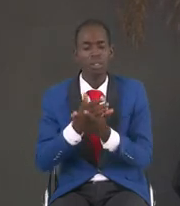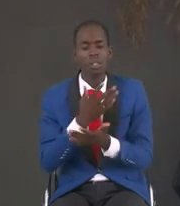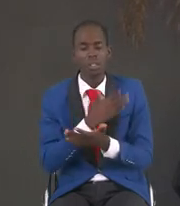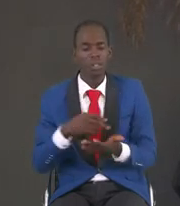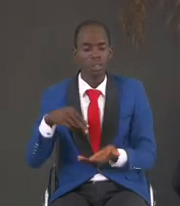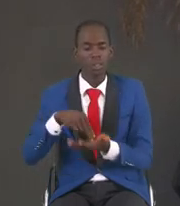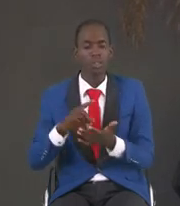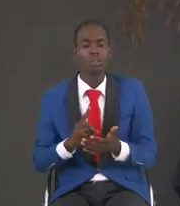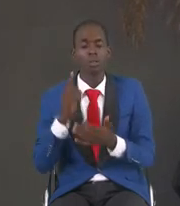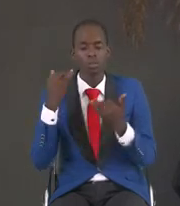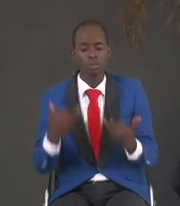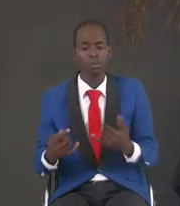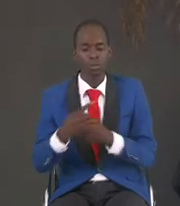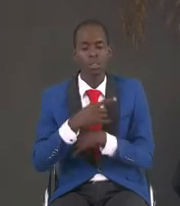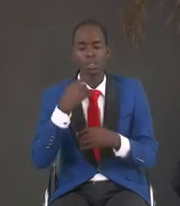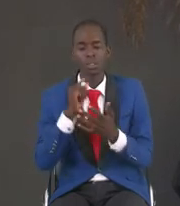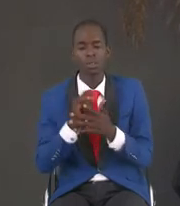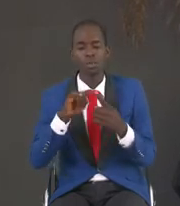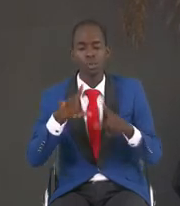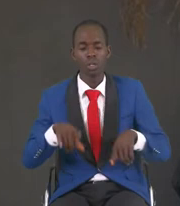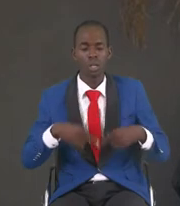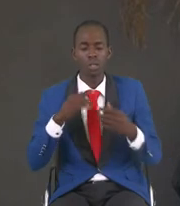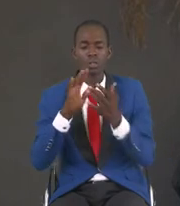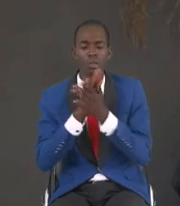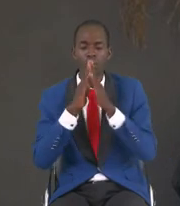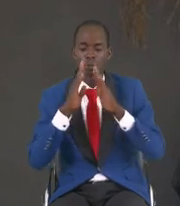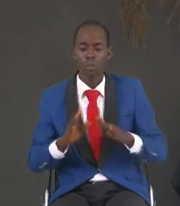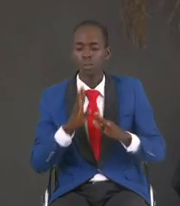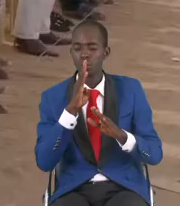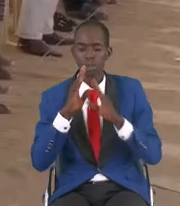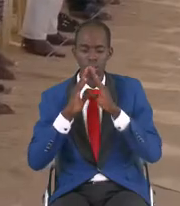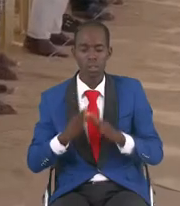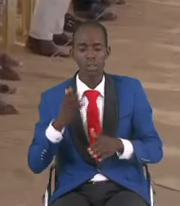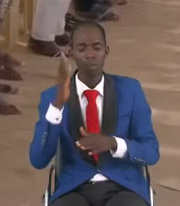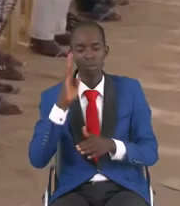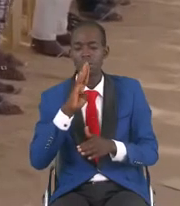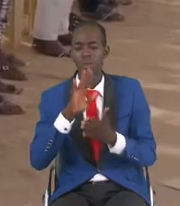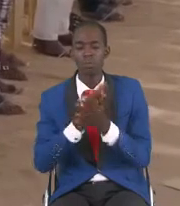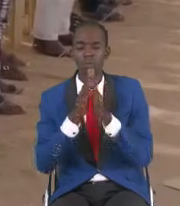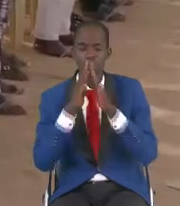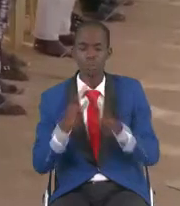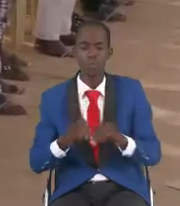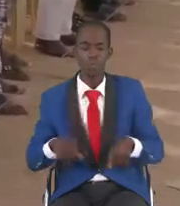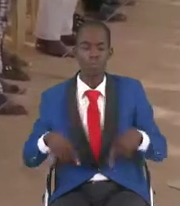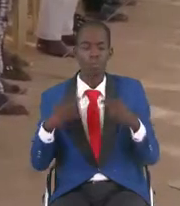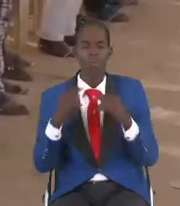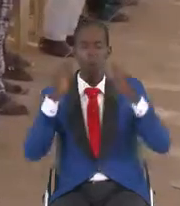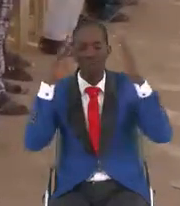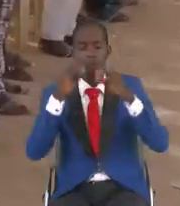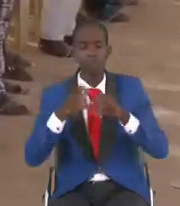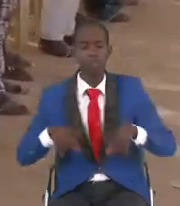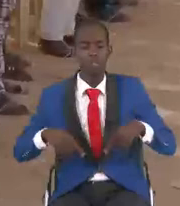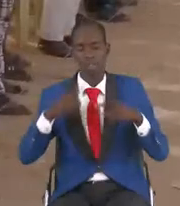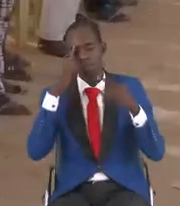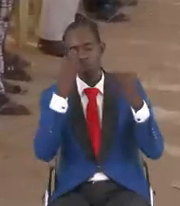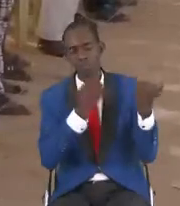he said, peace be still. Amen. There will be peace in your life. Amen. Hope in your life. Amen. Faith in